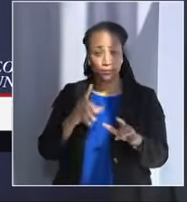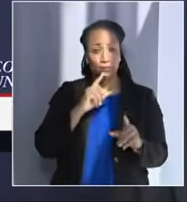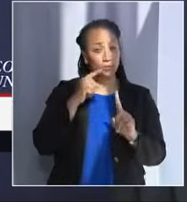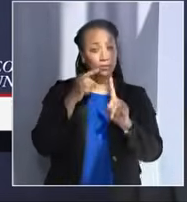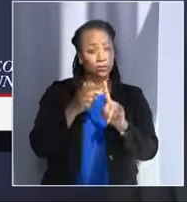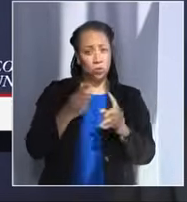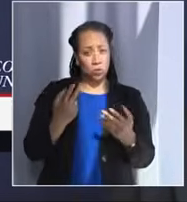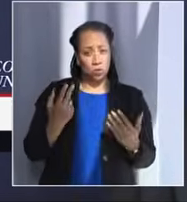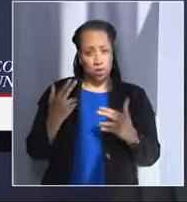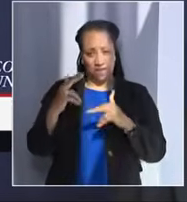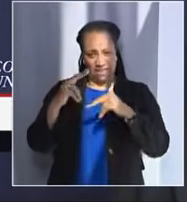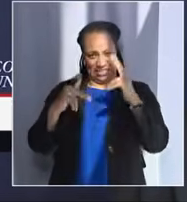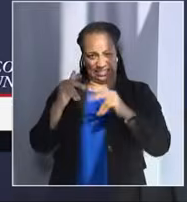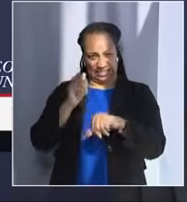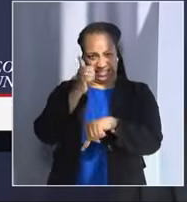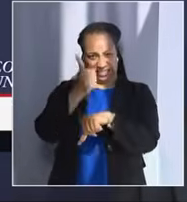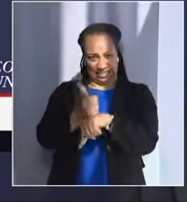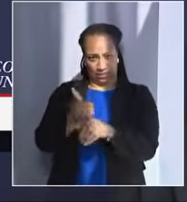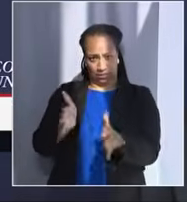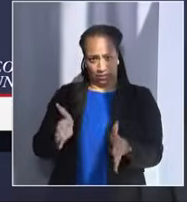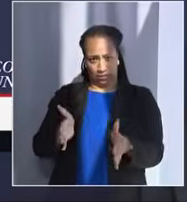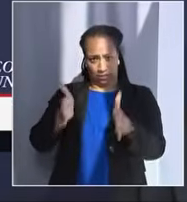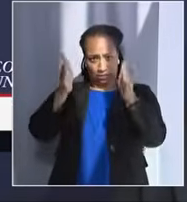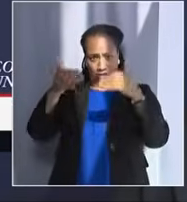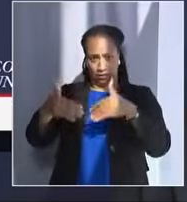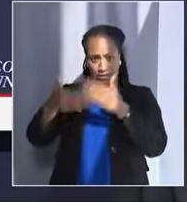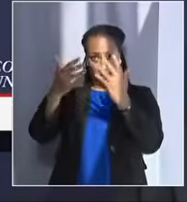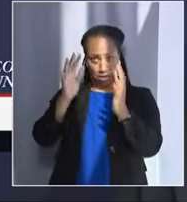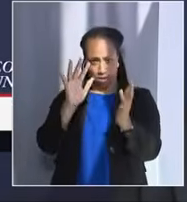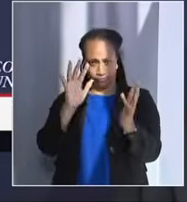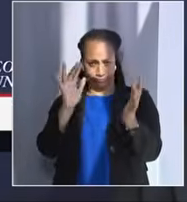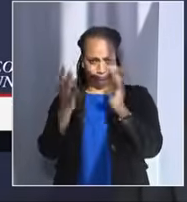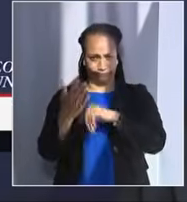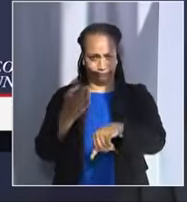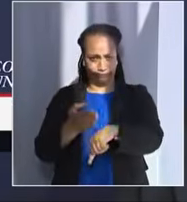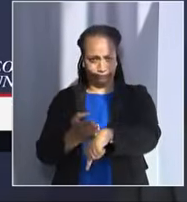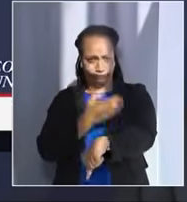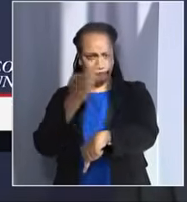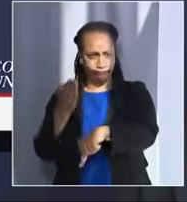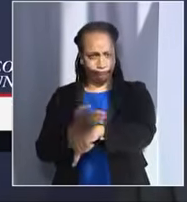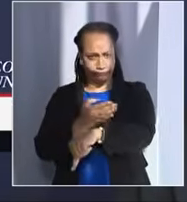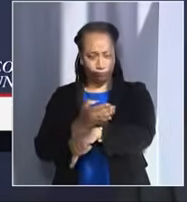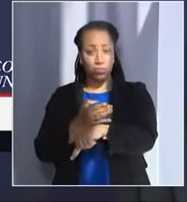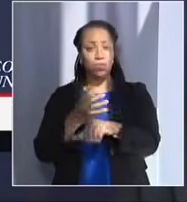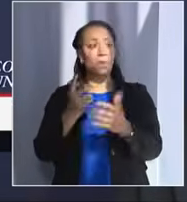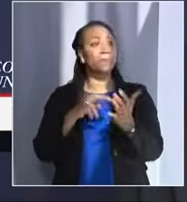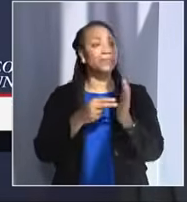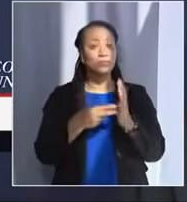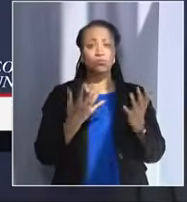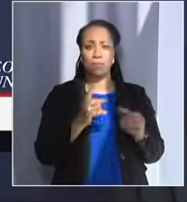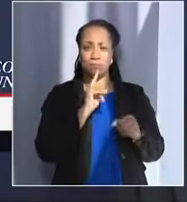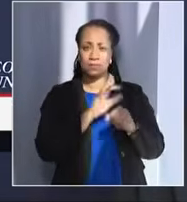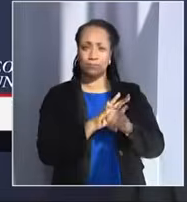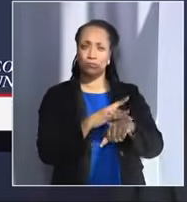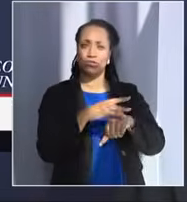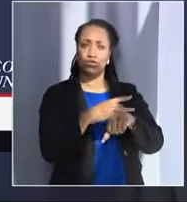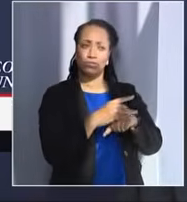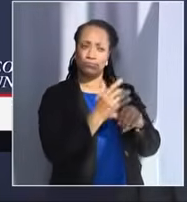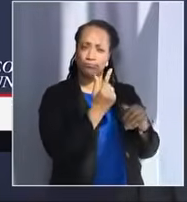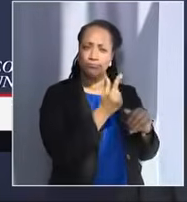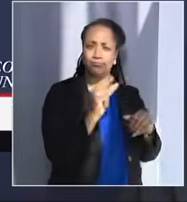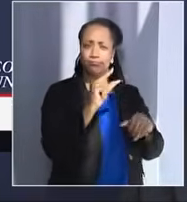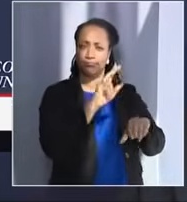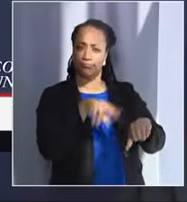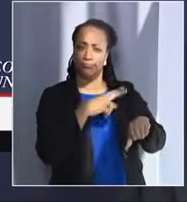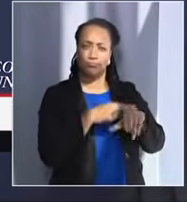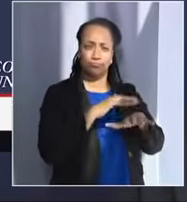world. It's more than a physical space. It's already become a hub of activity and collaboration that connects Georgetown more deeply to the downtown